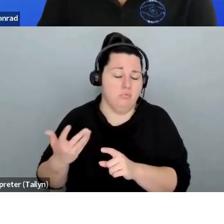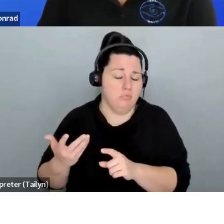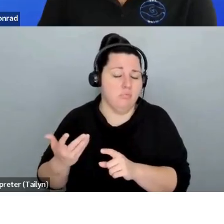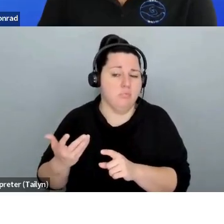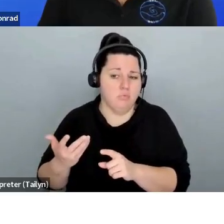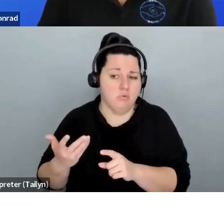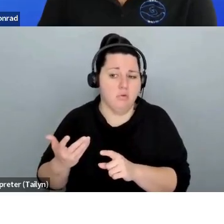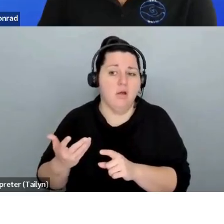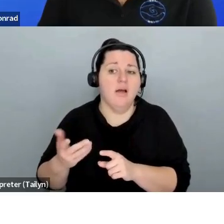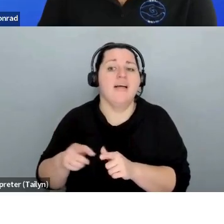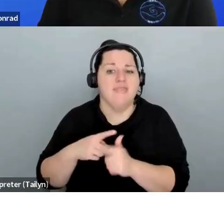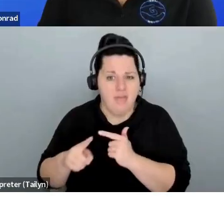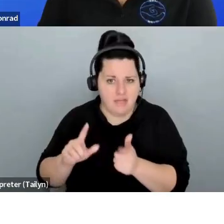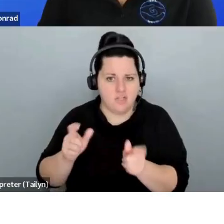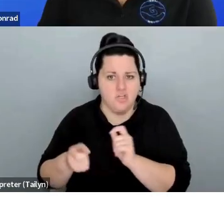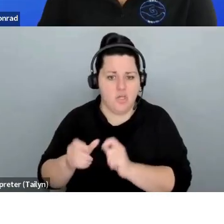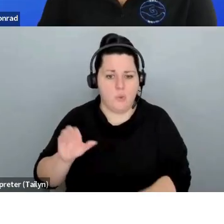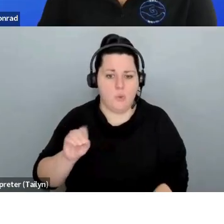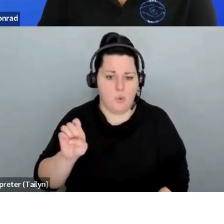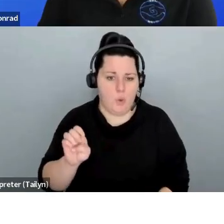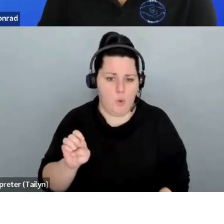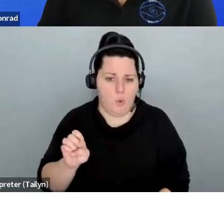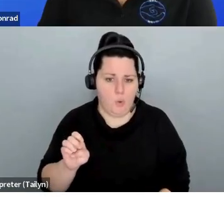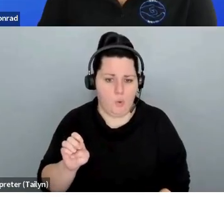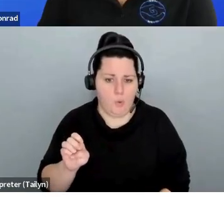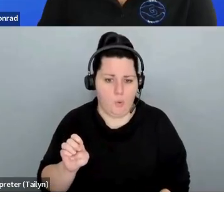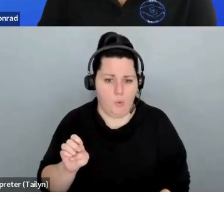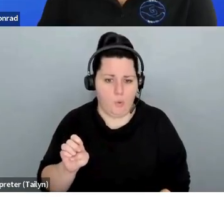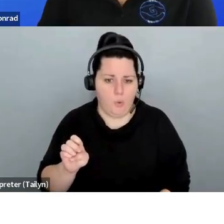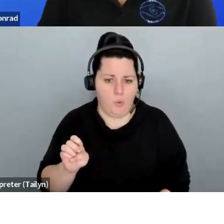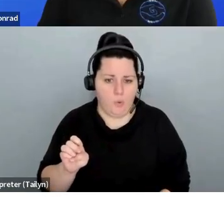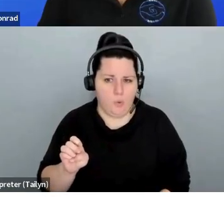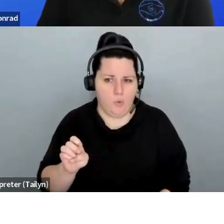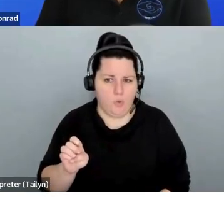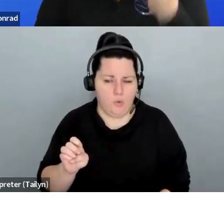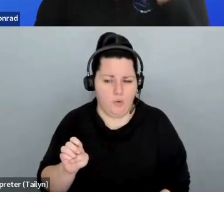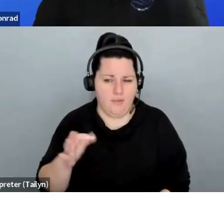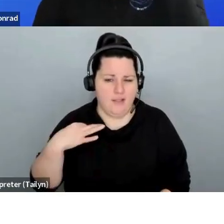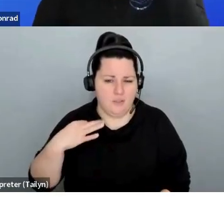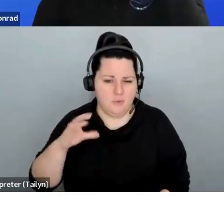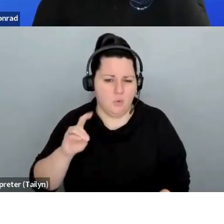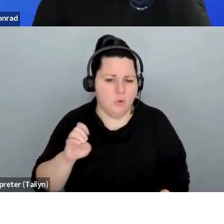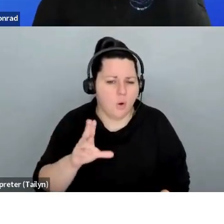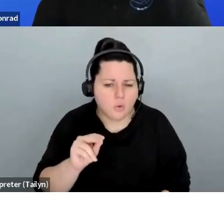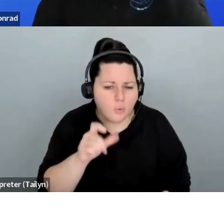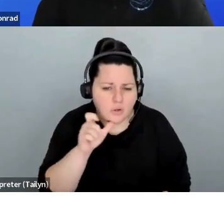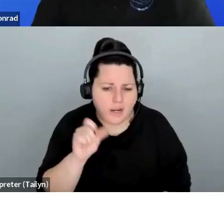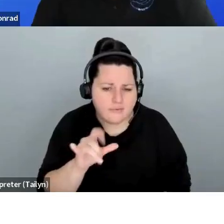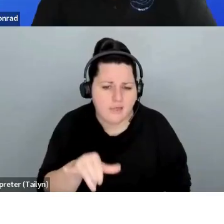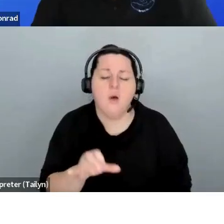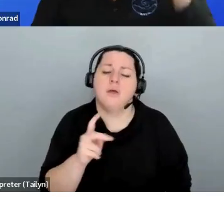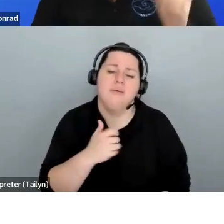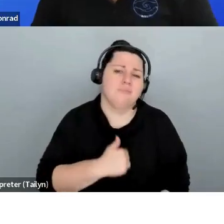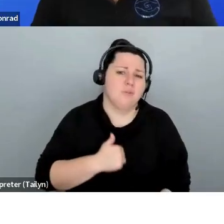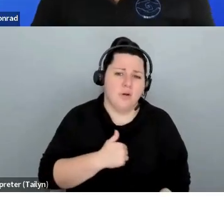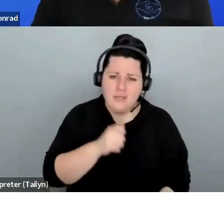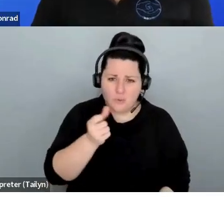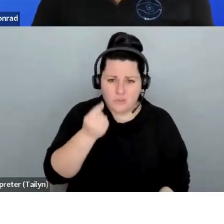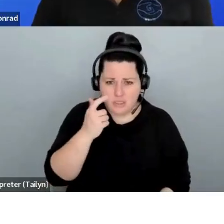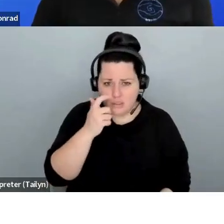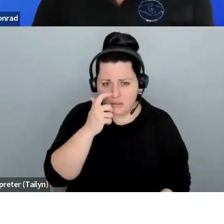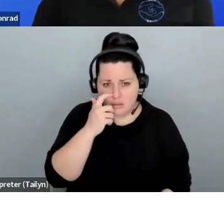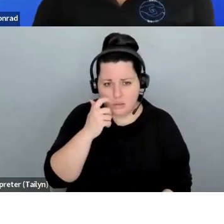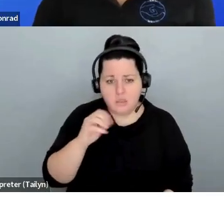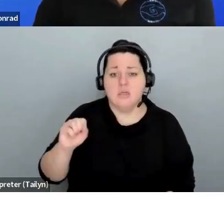that's when you change the code, the eligibility code. No, that's not what you're asking. I'm sorry. No,